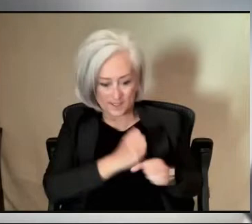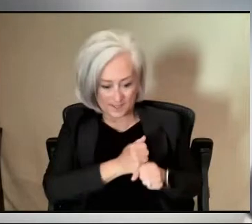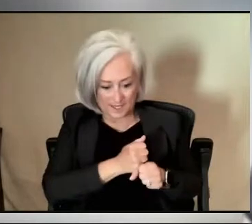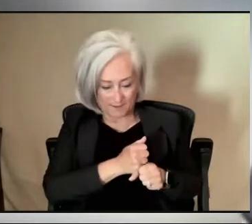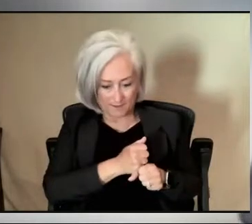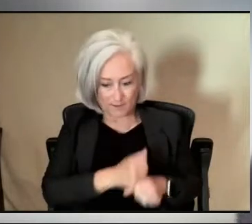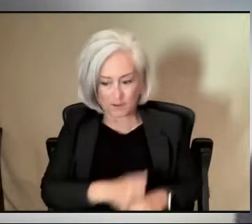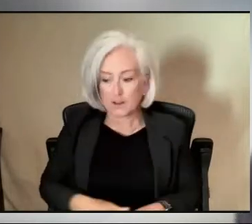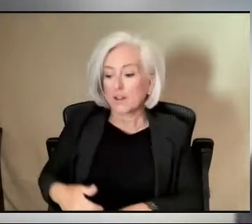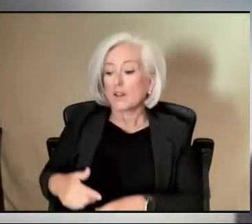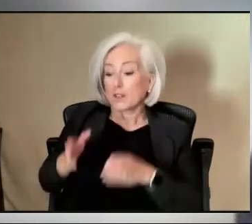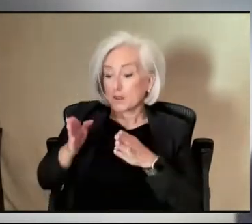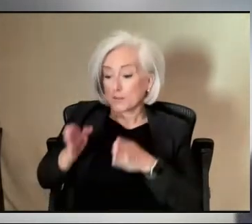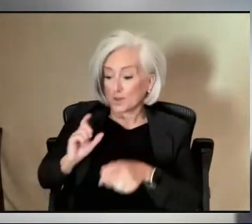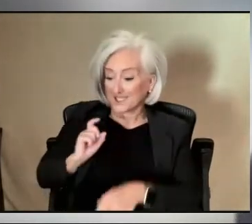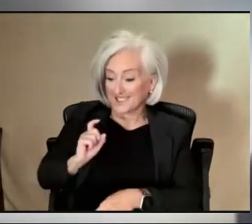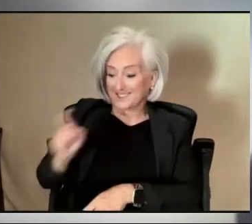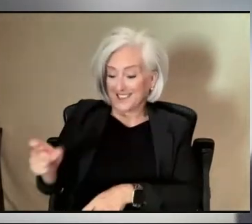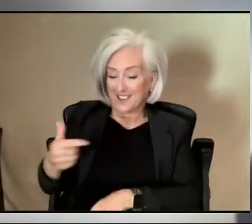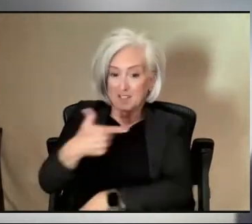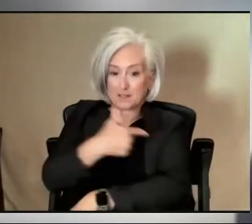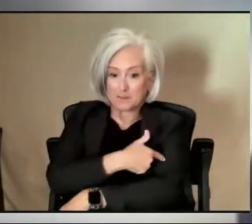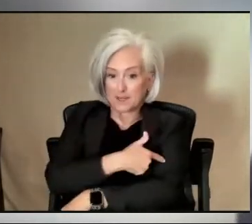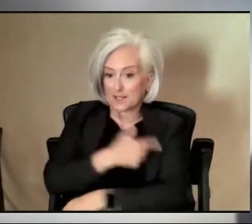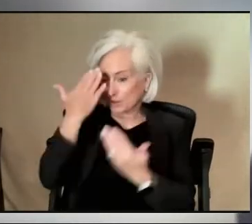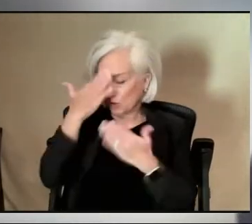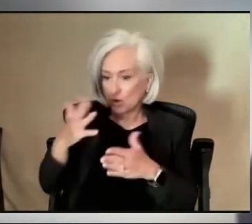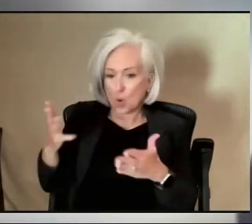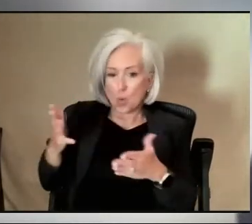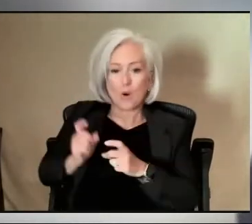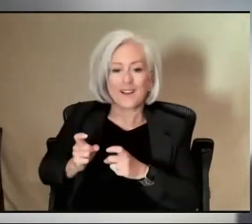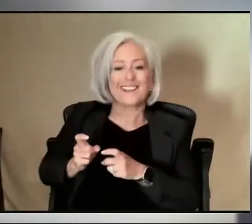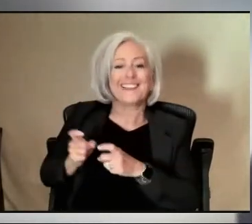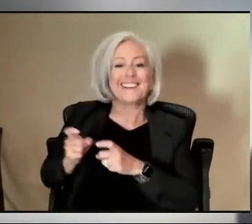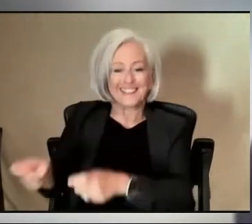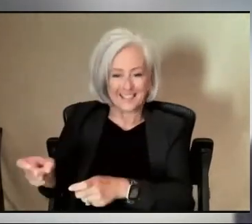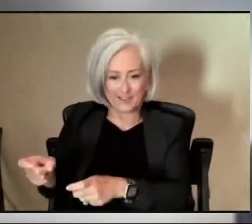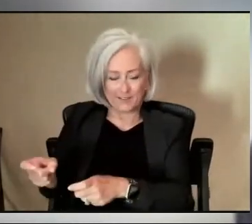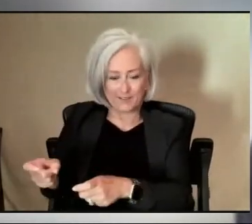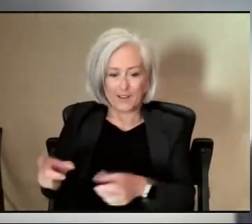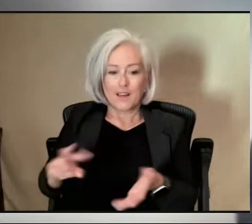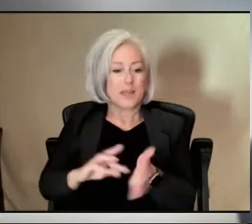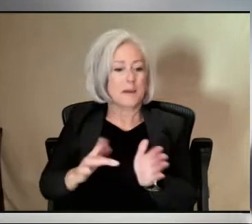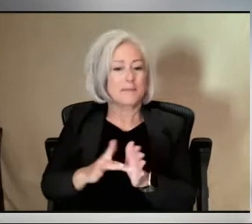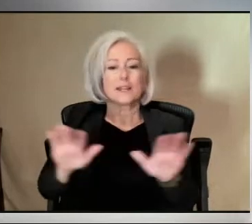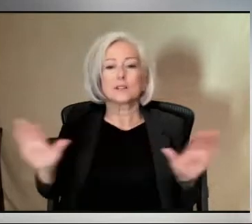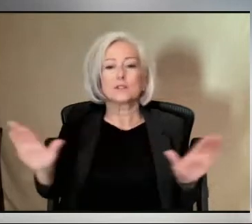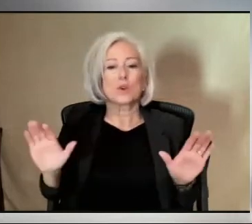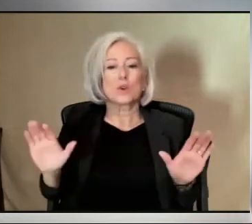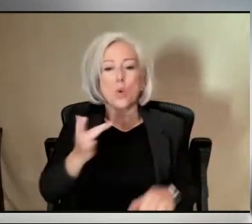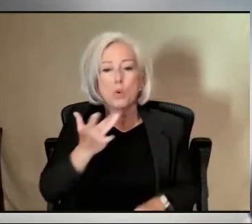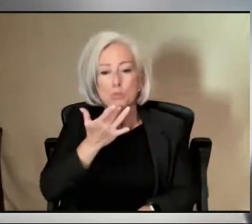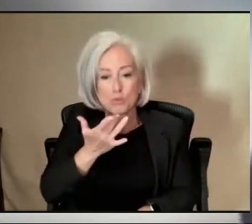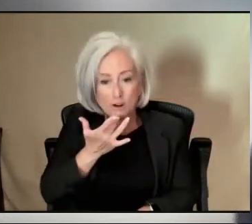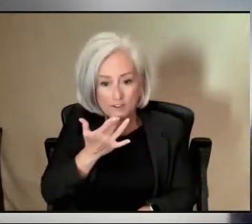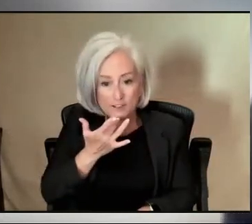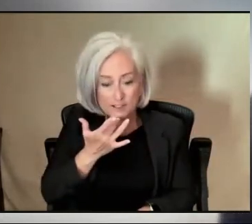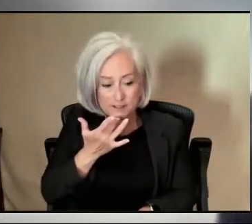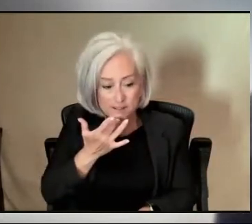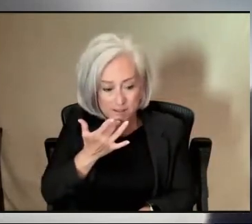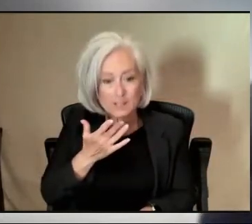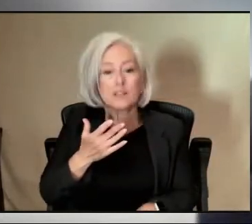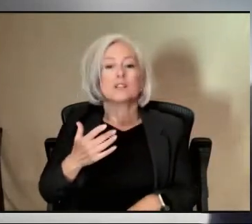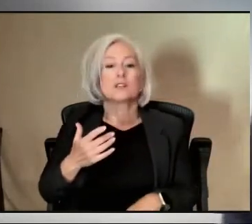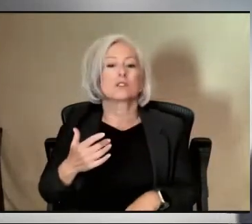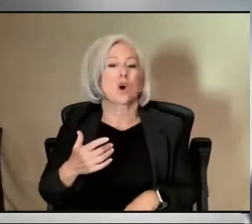be no bias in terms of attributing a side effect, for example, preferentially to one arm